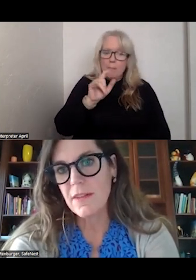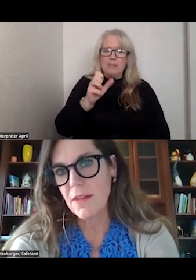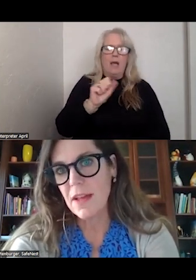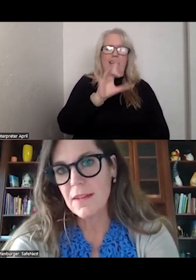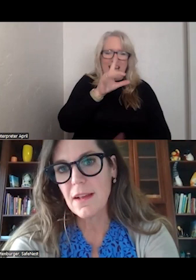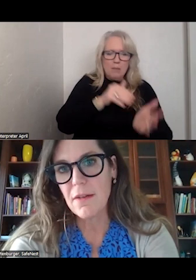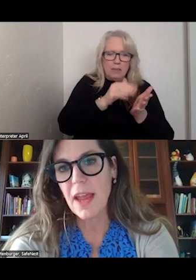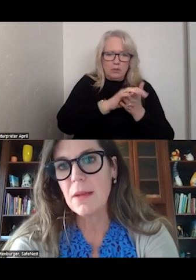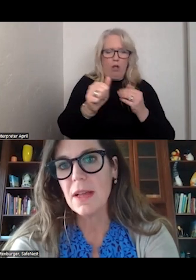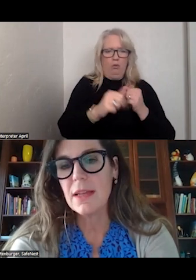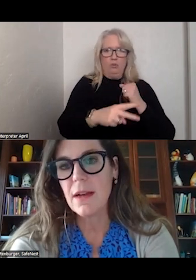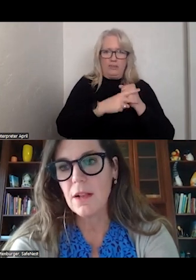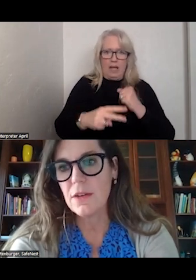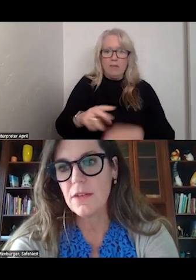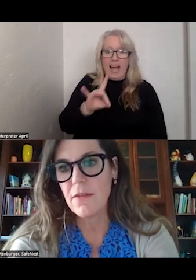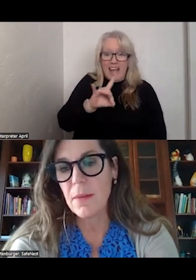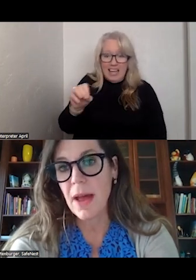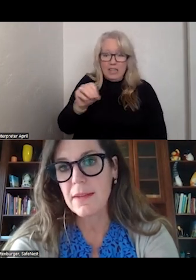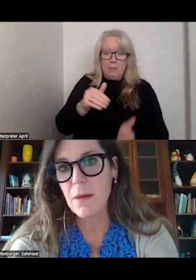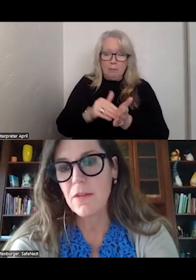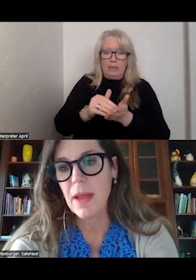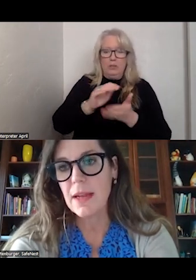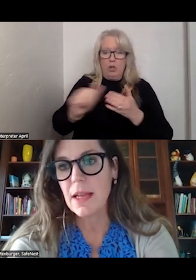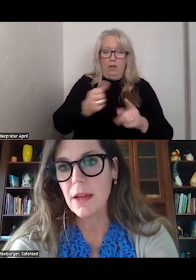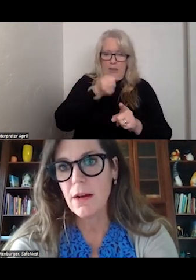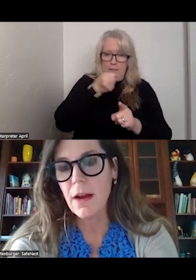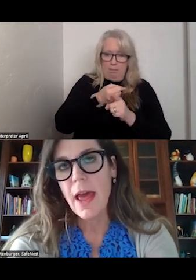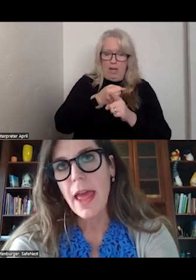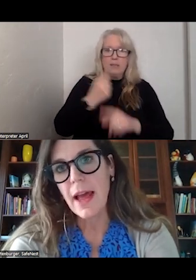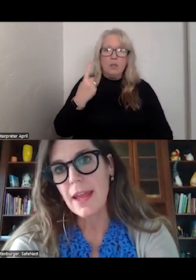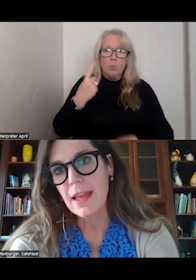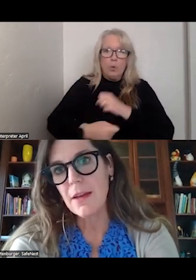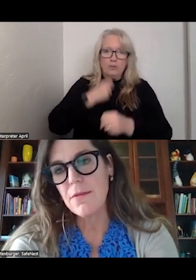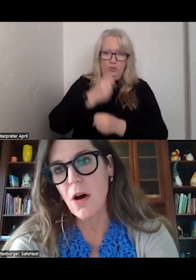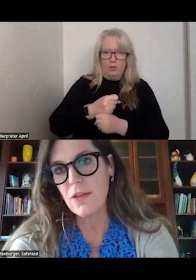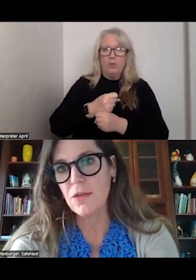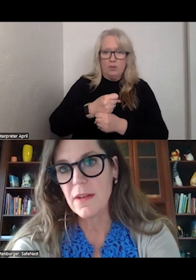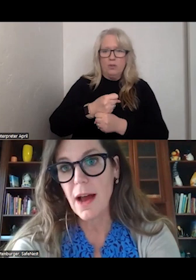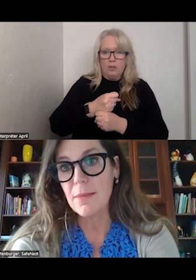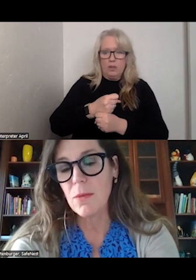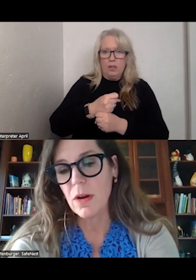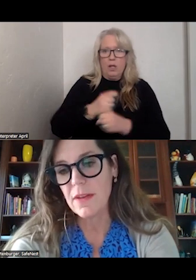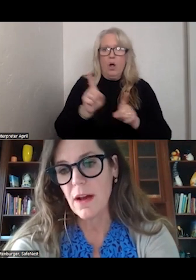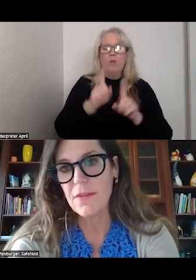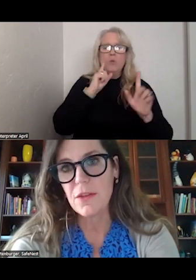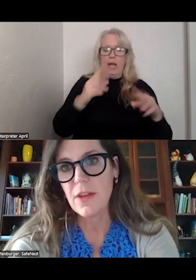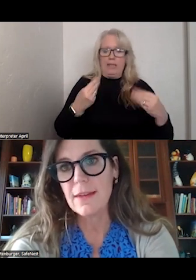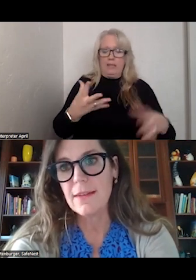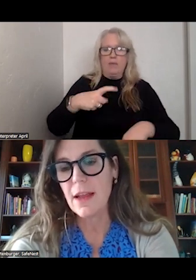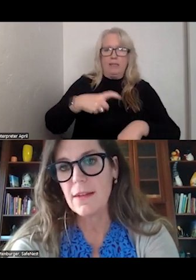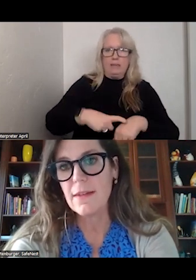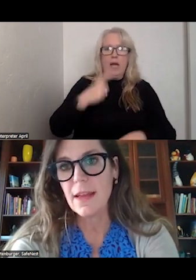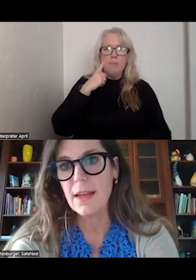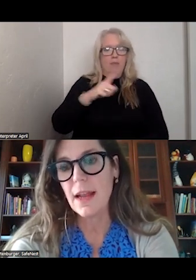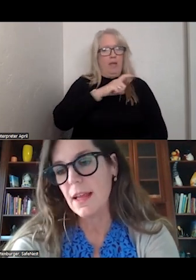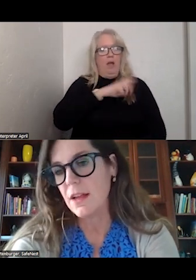there's a savings of $80 million of impact that we've made in a year. And I can give also the time that one of his officers had to